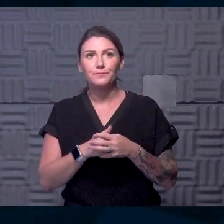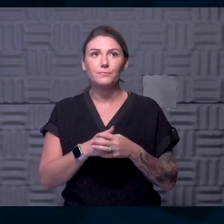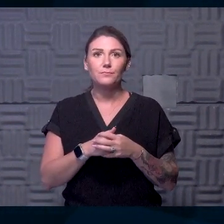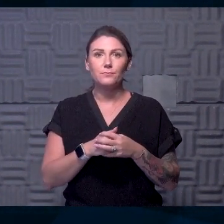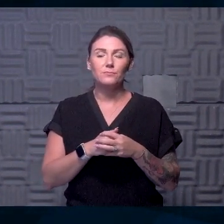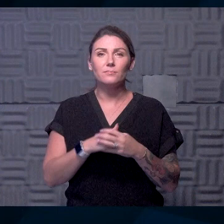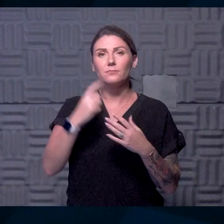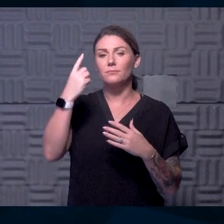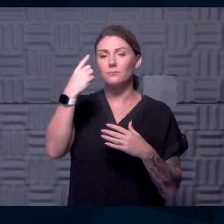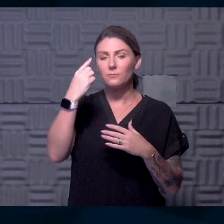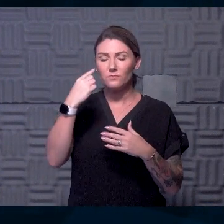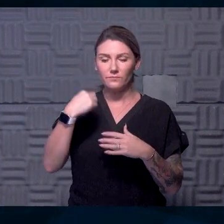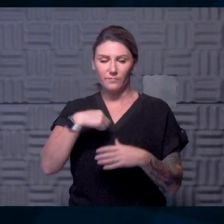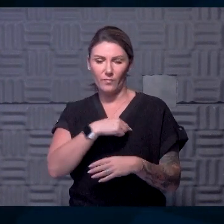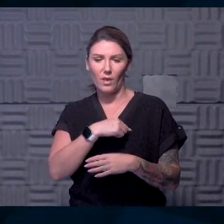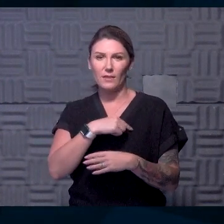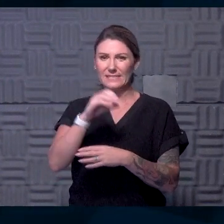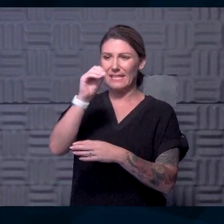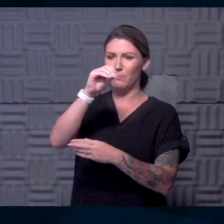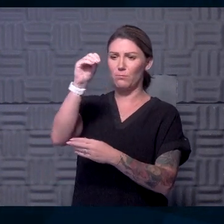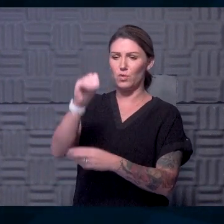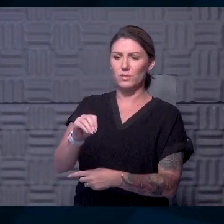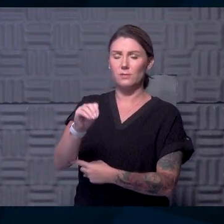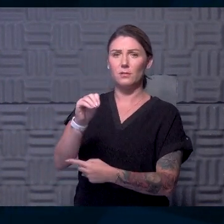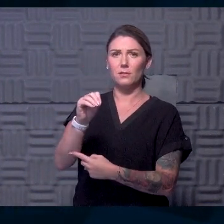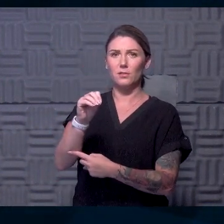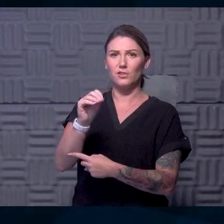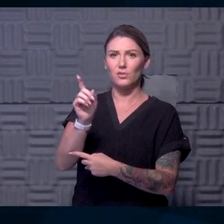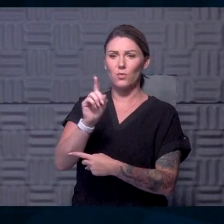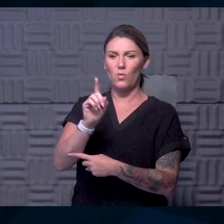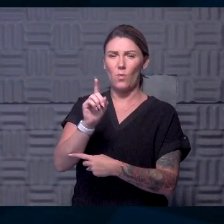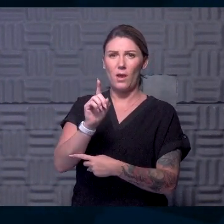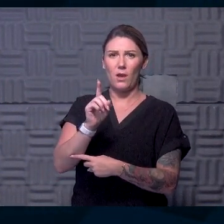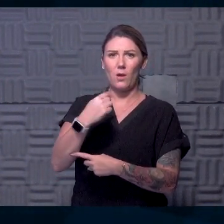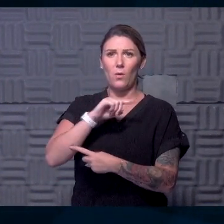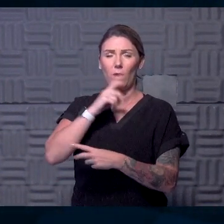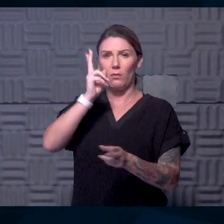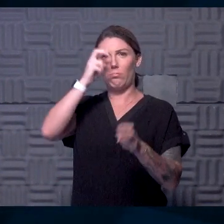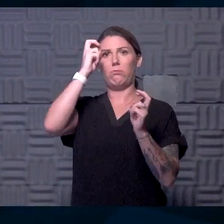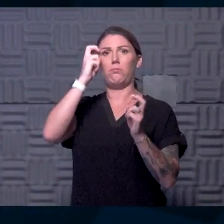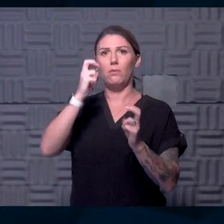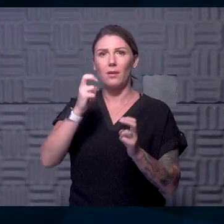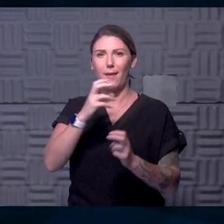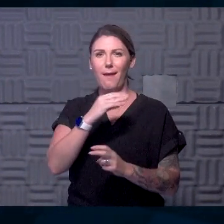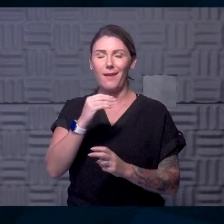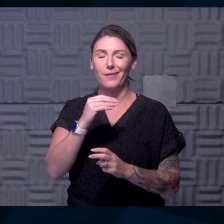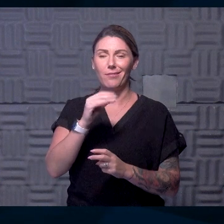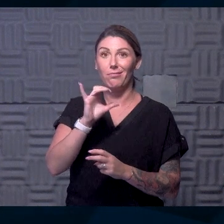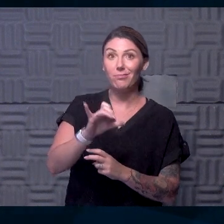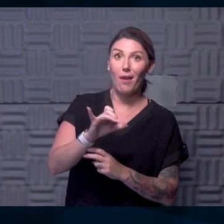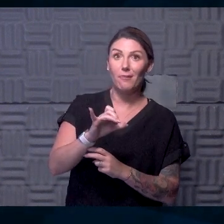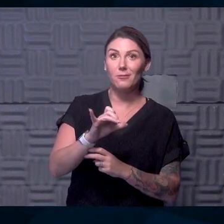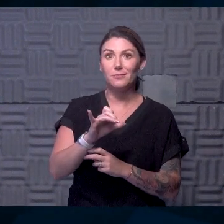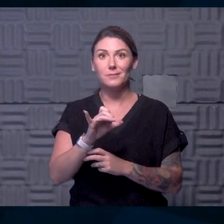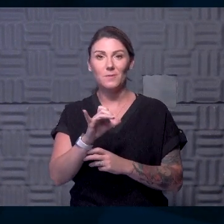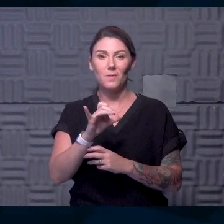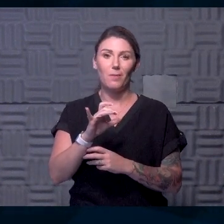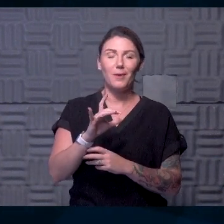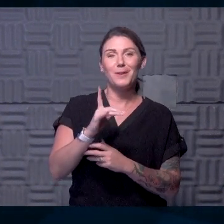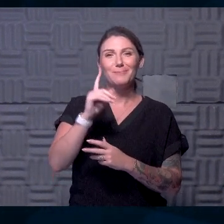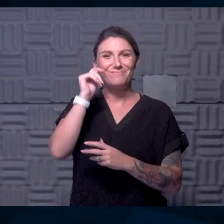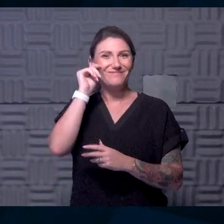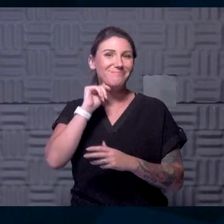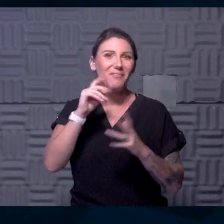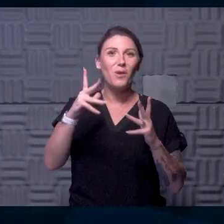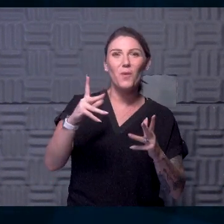be in the percentile where we do get it pretty bad. And I think that's kind of everybody's mindset. That's a kid my age